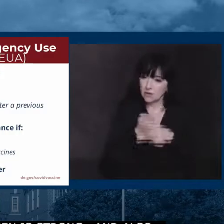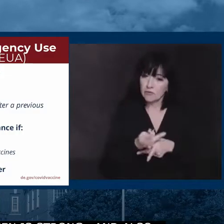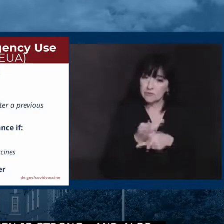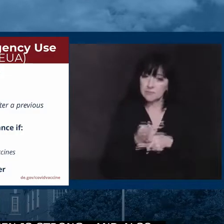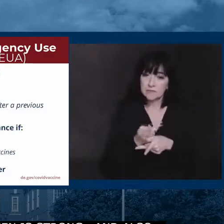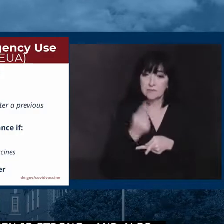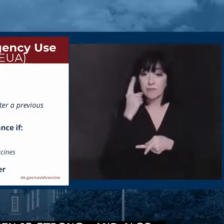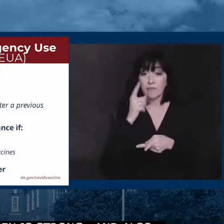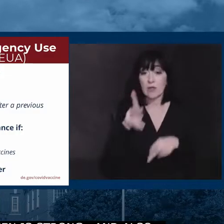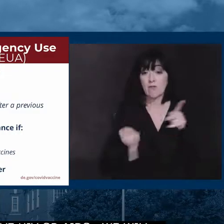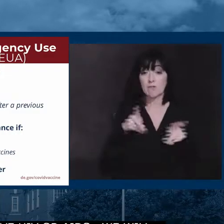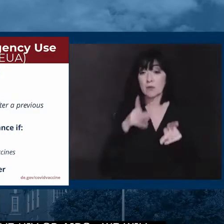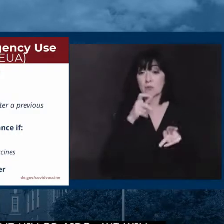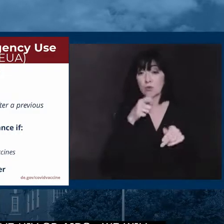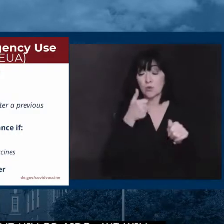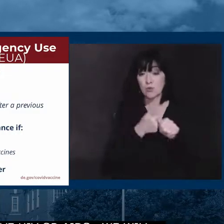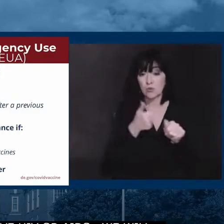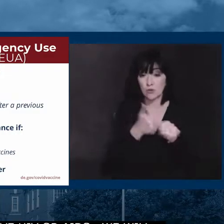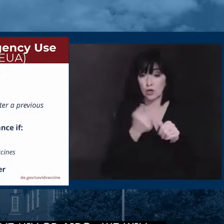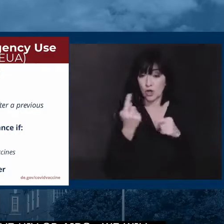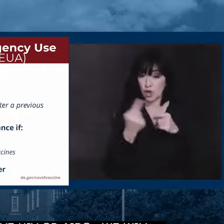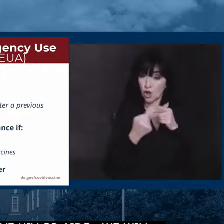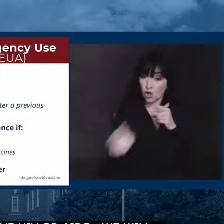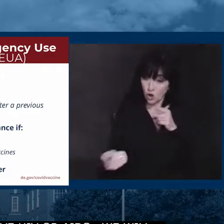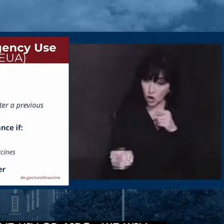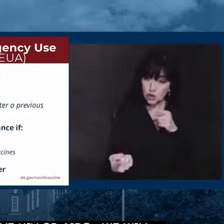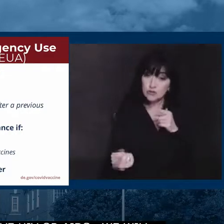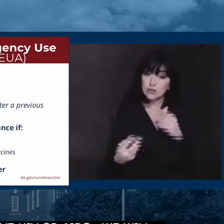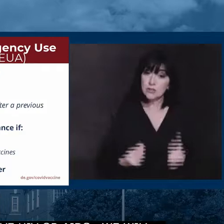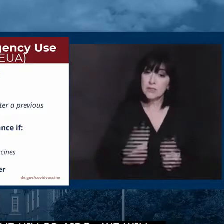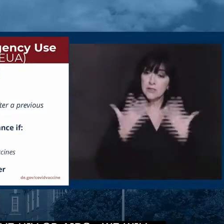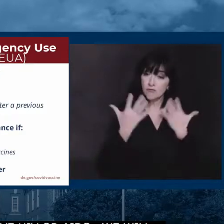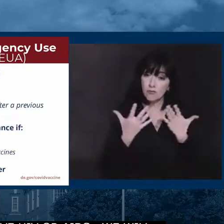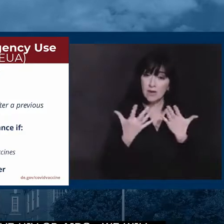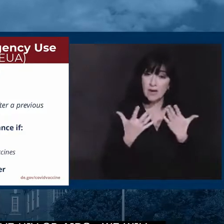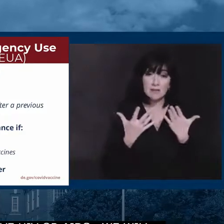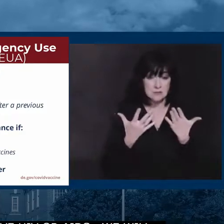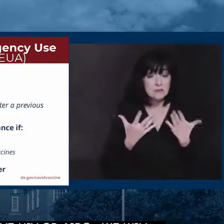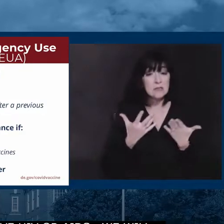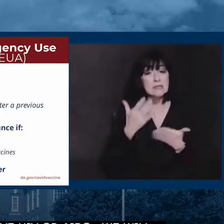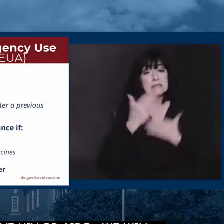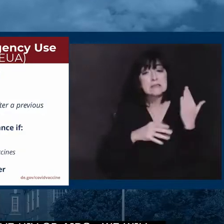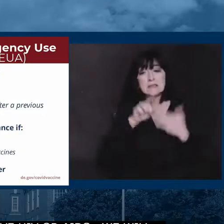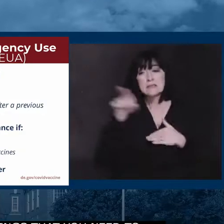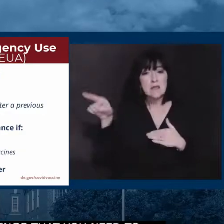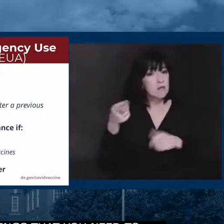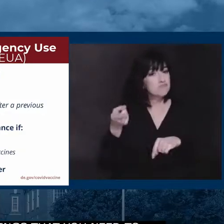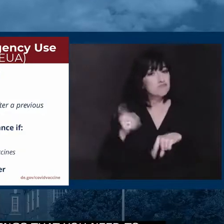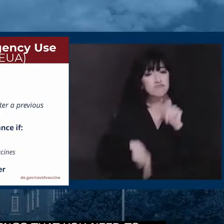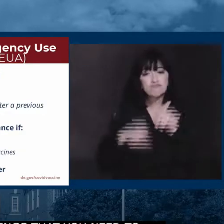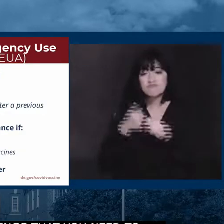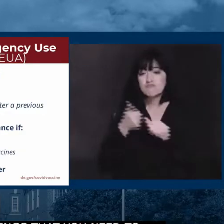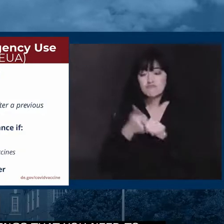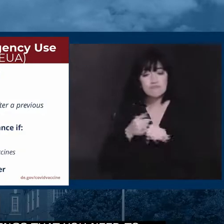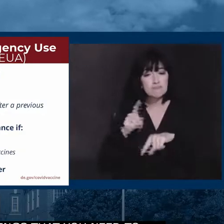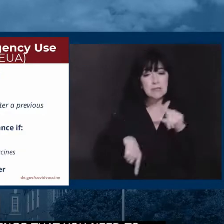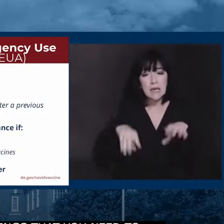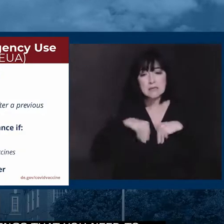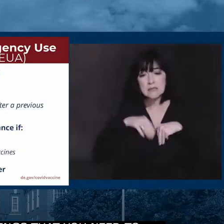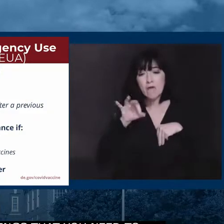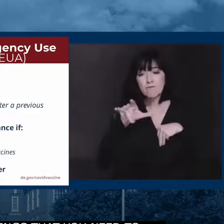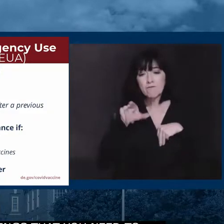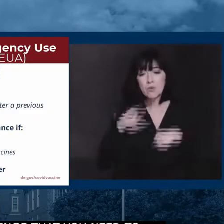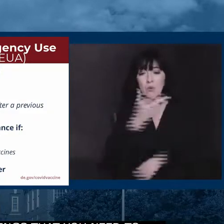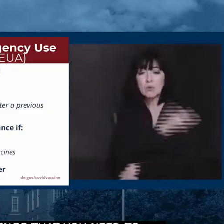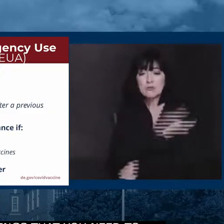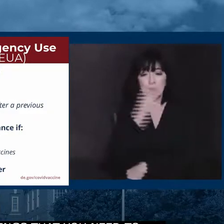have allergic reactions, even to other vaccines, you still should get this vaccine, but you should talk to your doctor